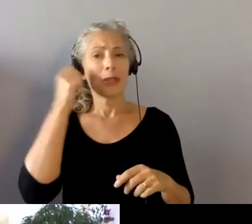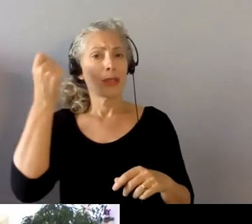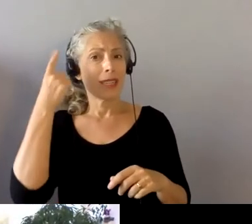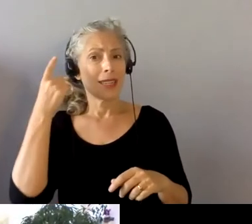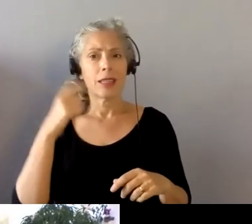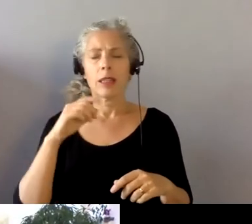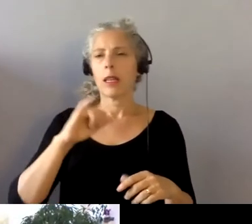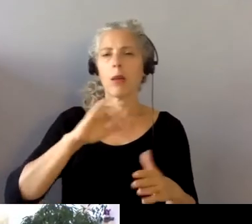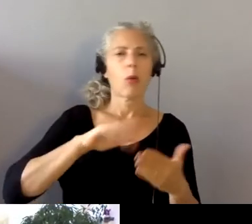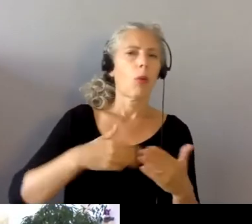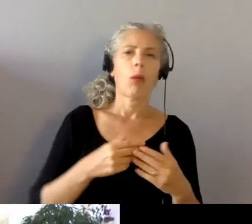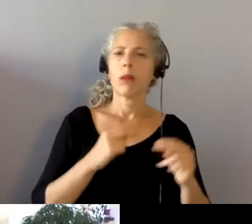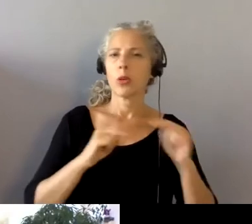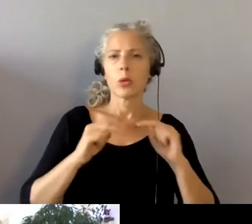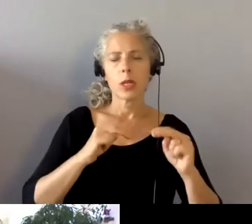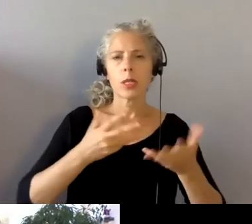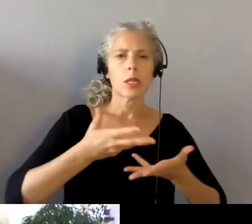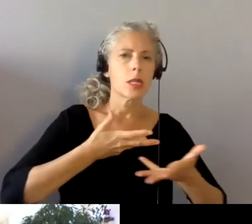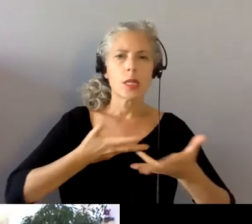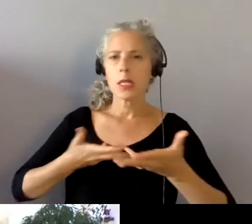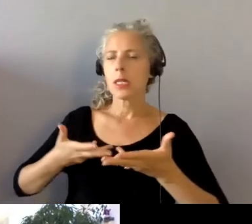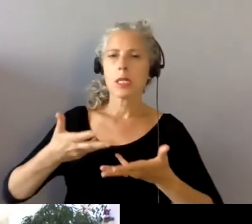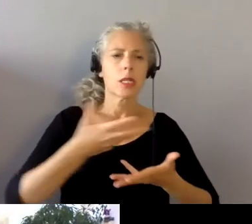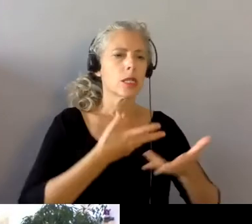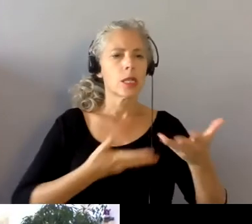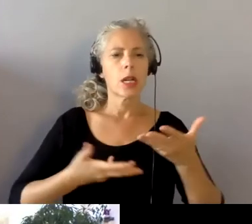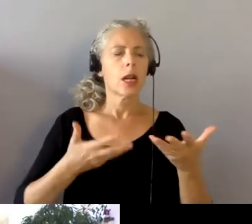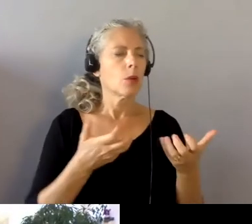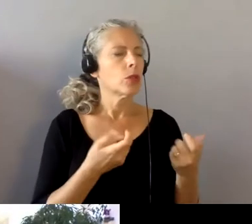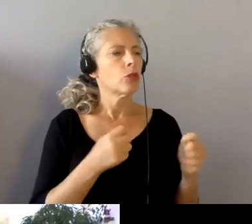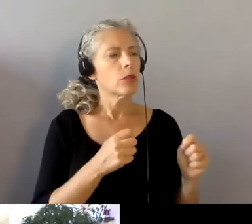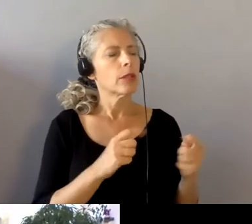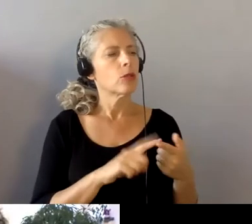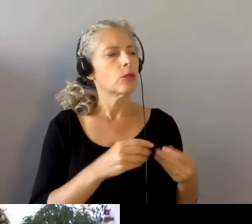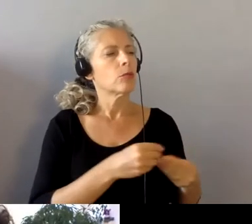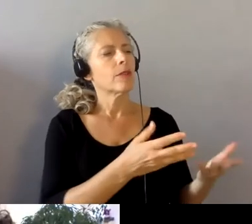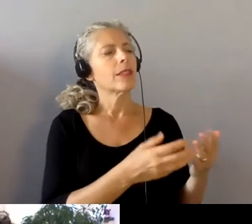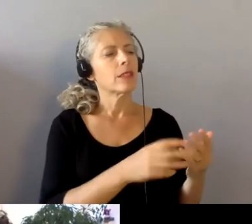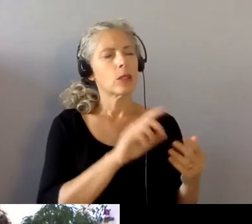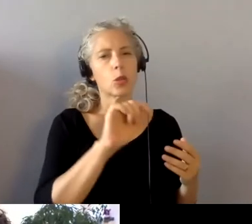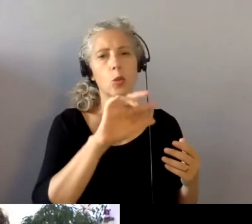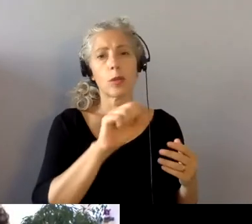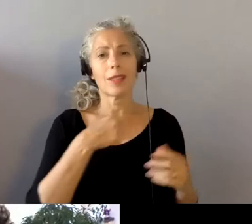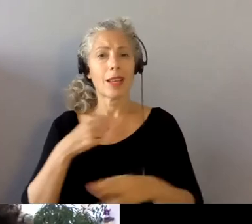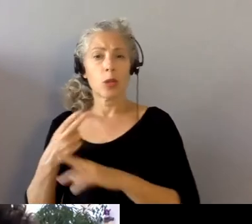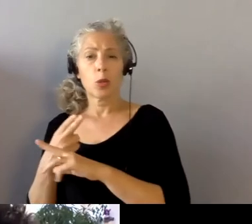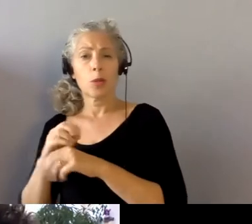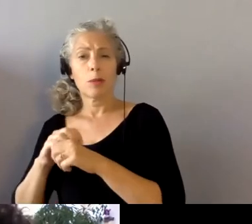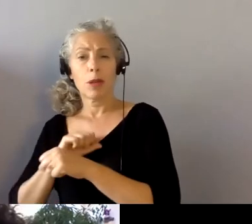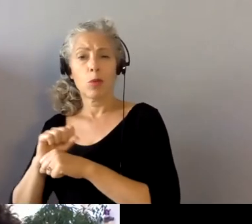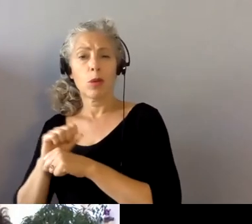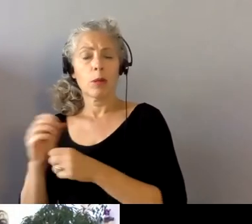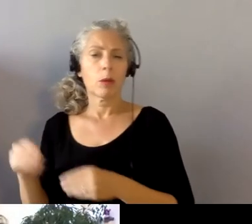whole negotiation was something that I wanted to try and provide certain tools that I use in my work